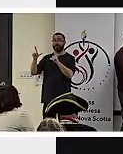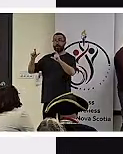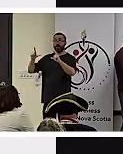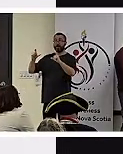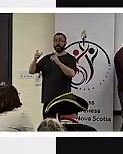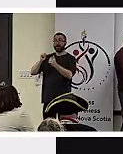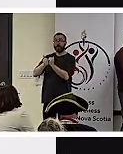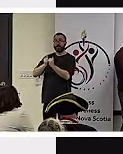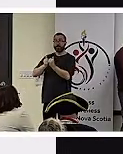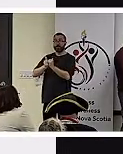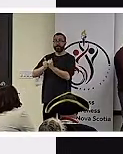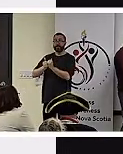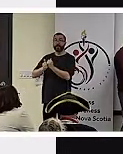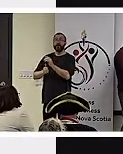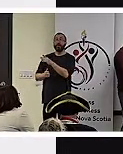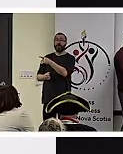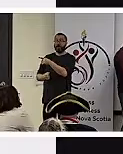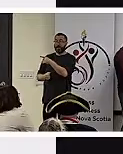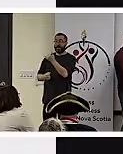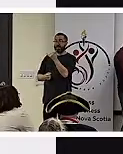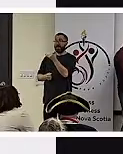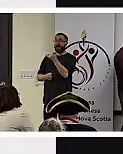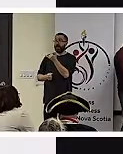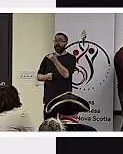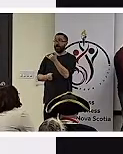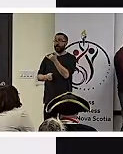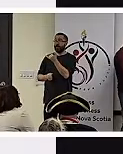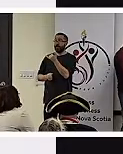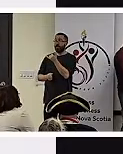competition. Now,